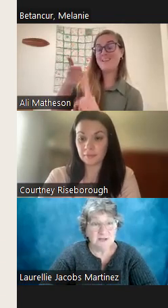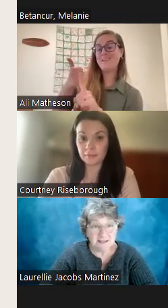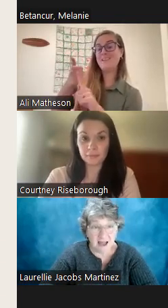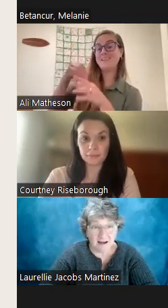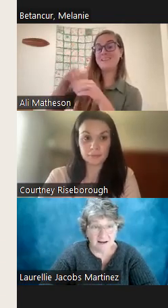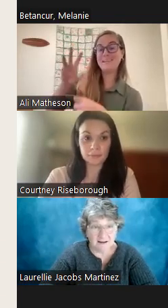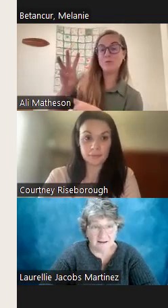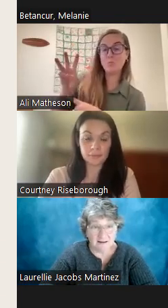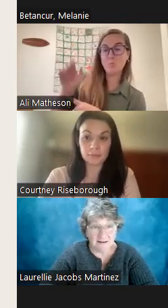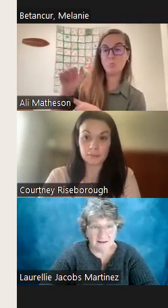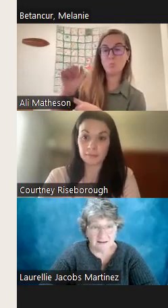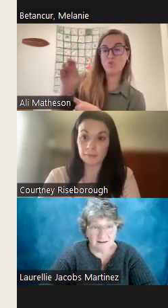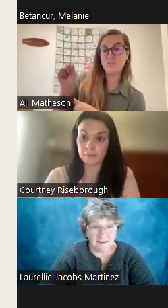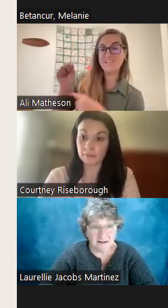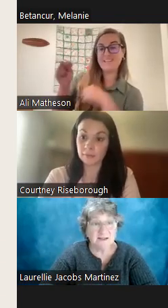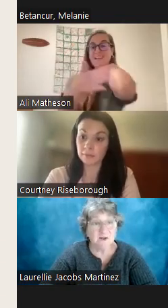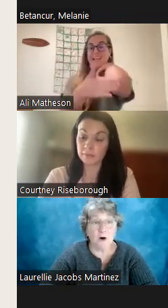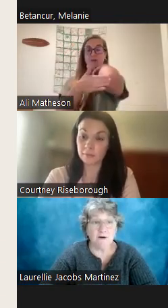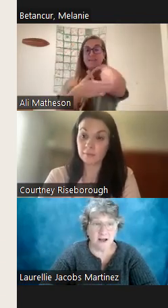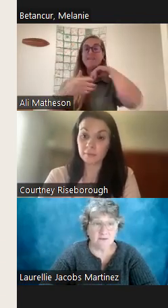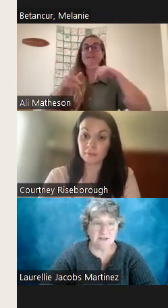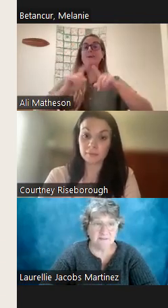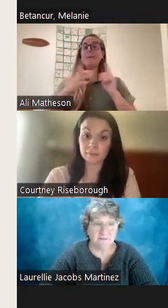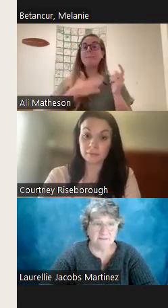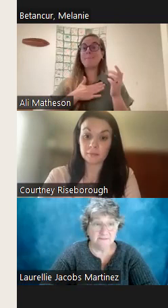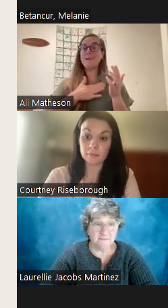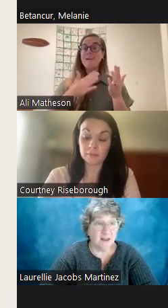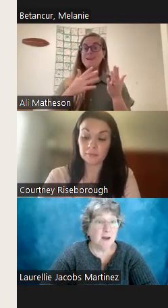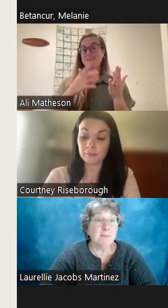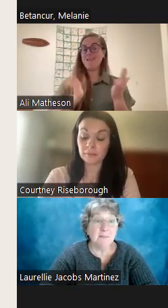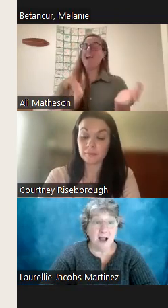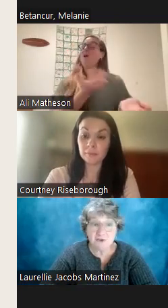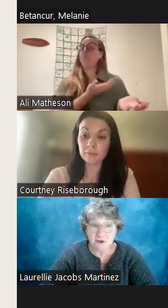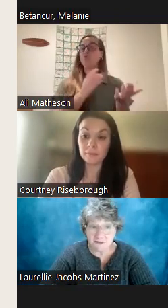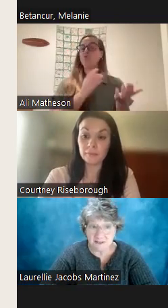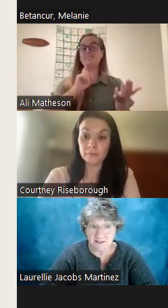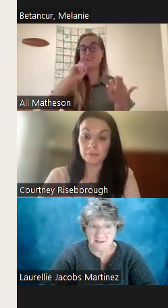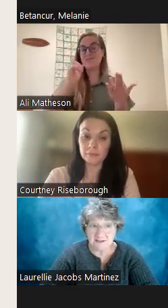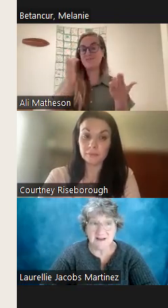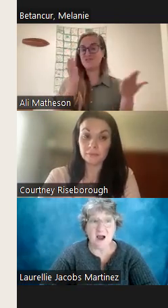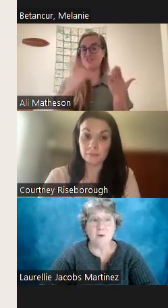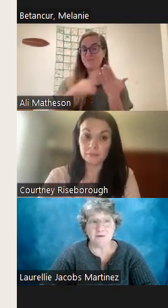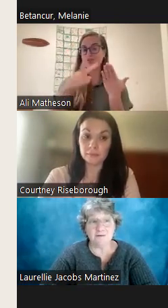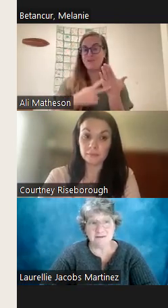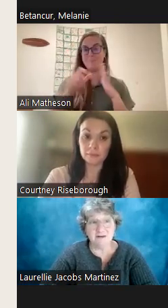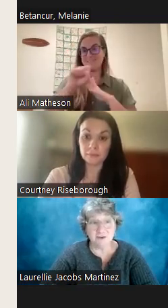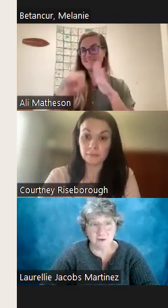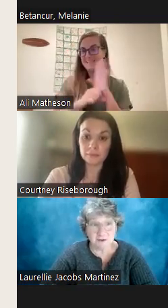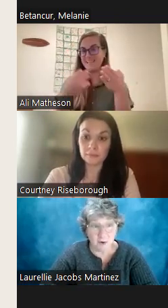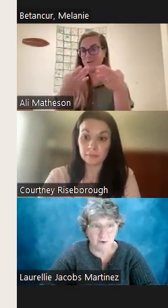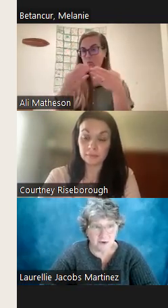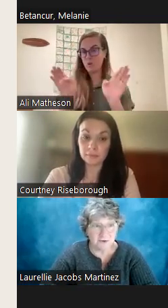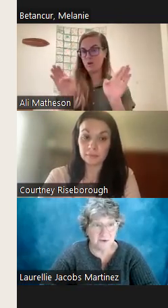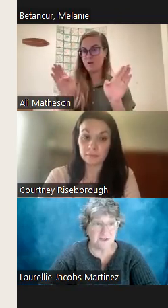So DASAC is in Warren County, but my services, our deaf